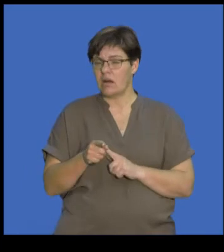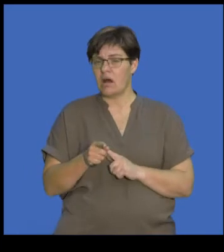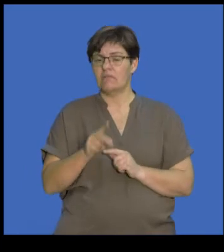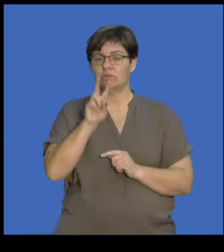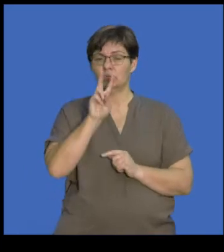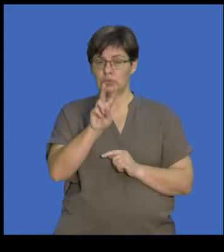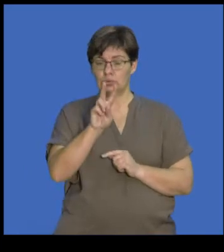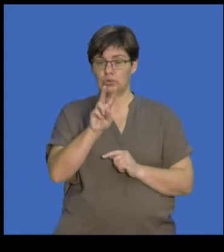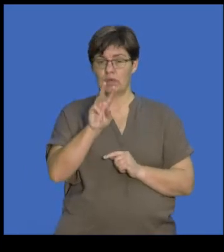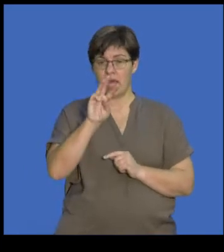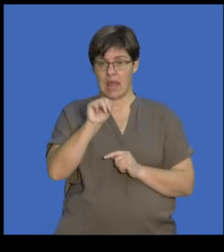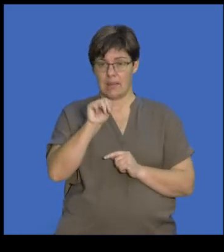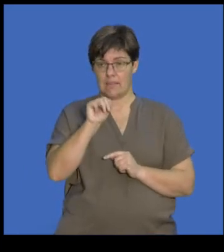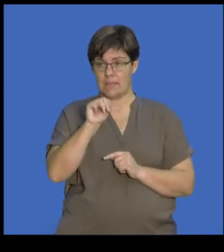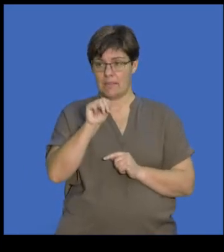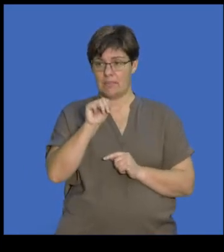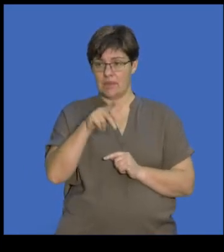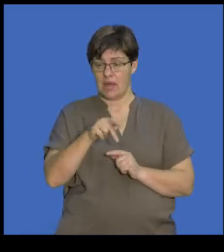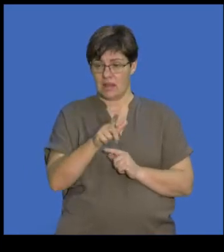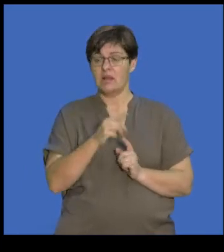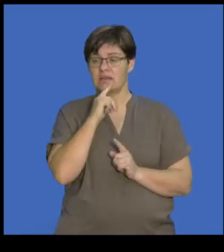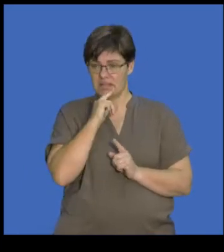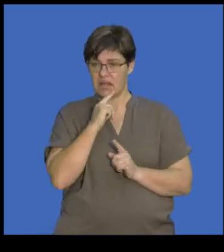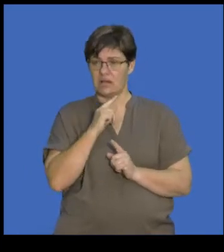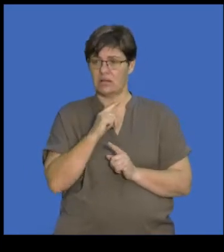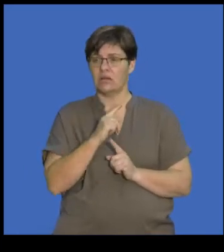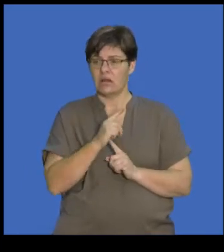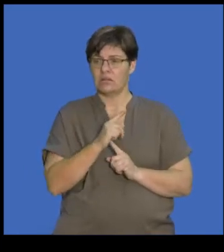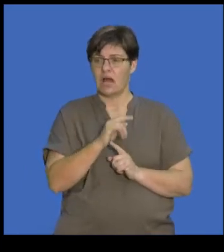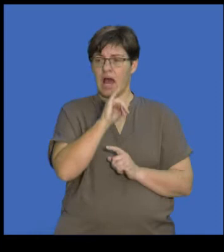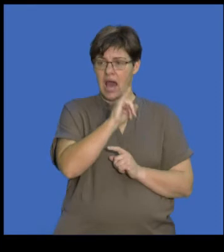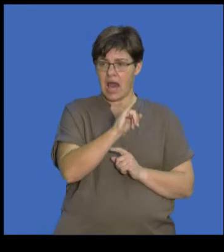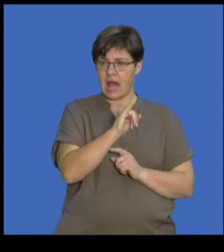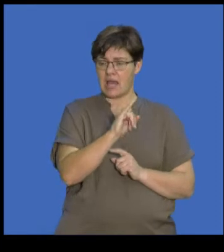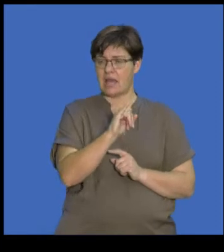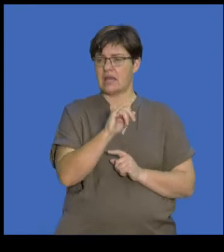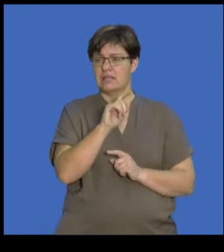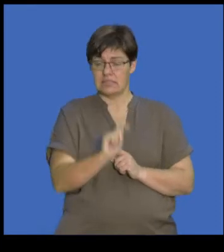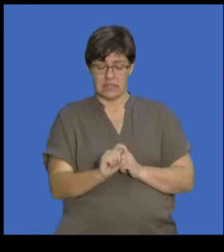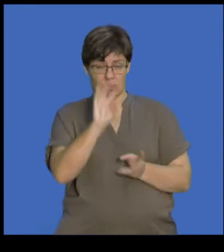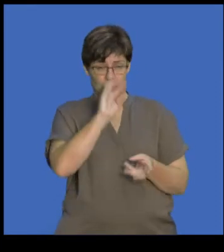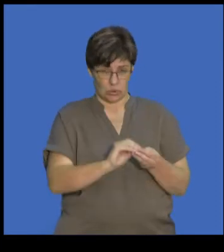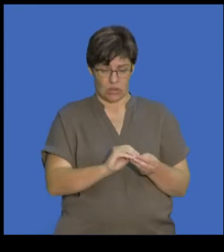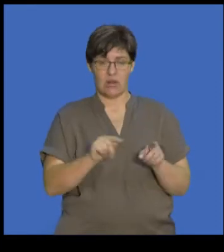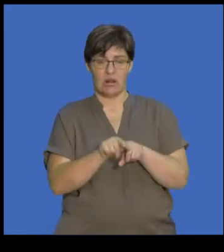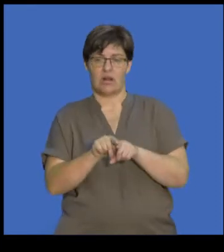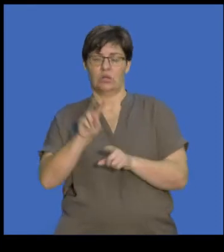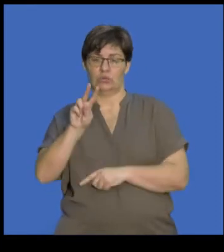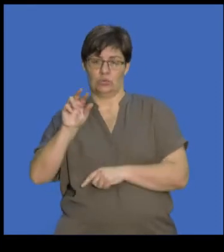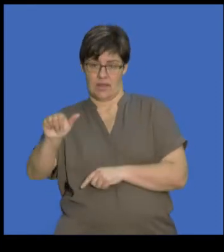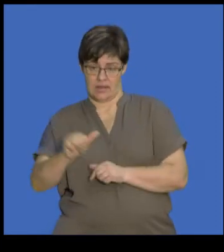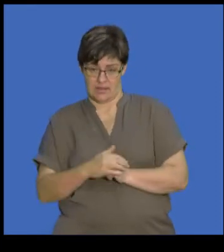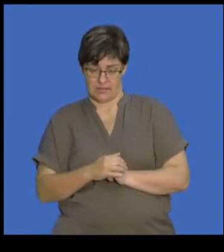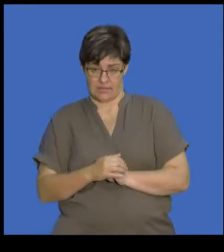2 amperes is the main current or the total current of 2 amperes, right? So this is what it means. It means that